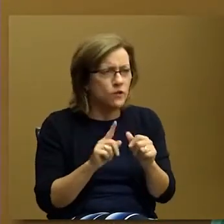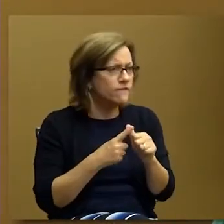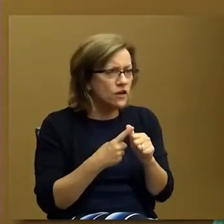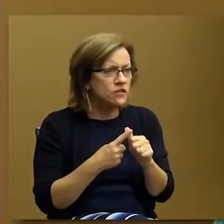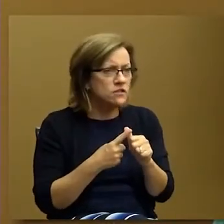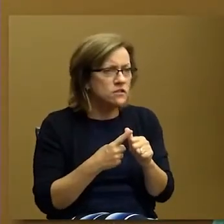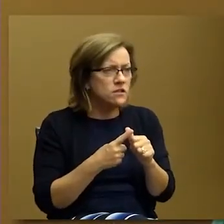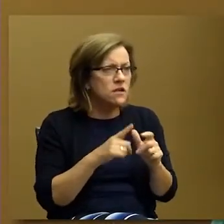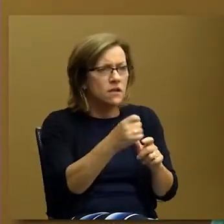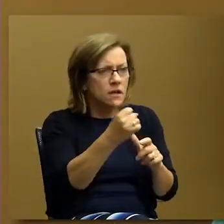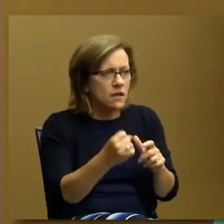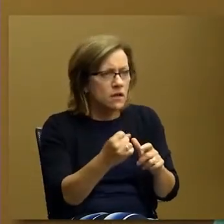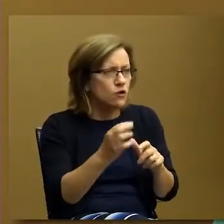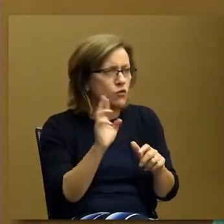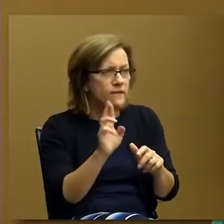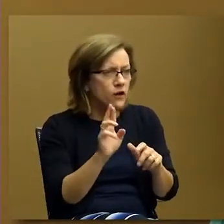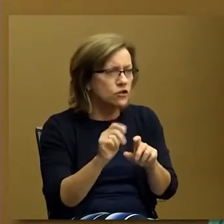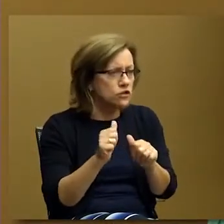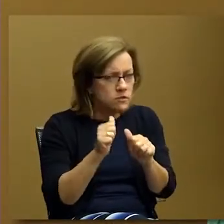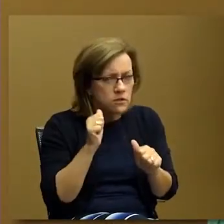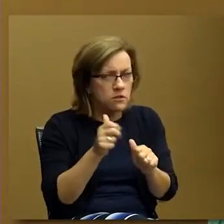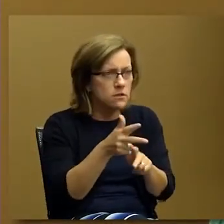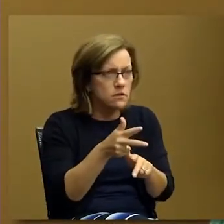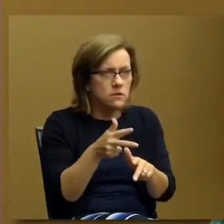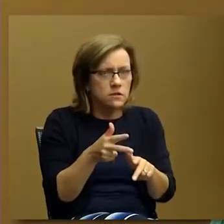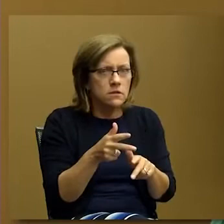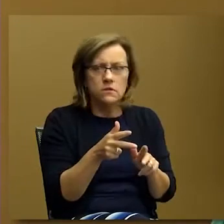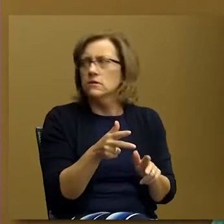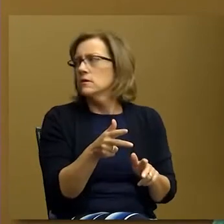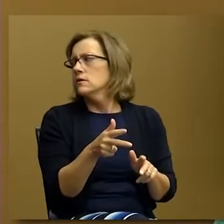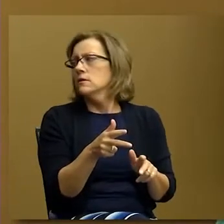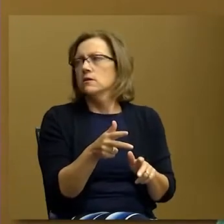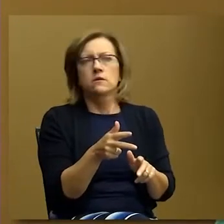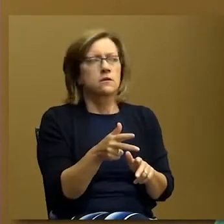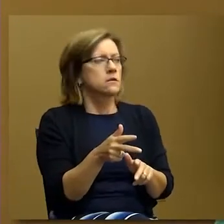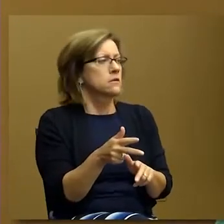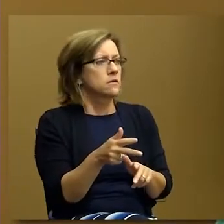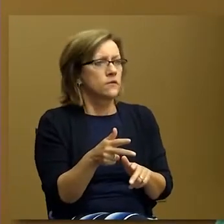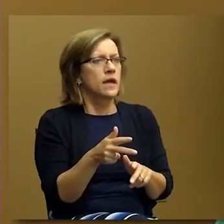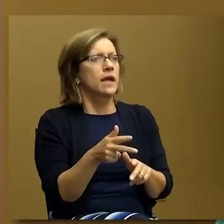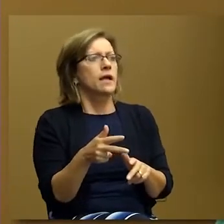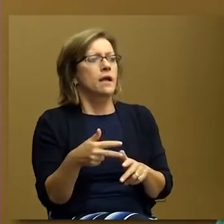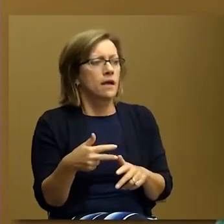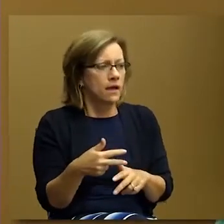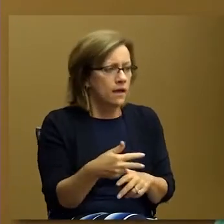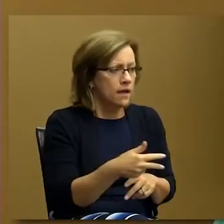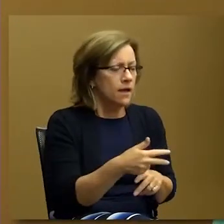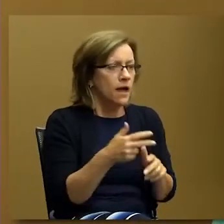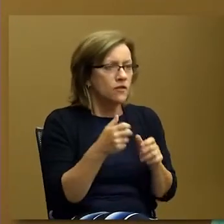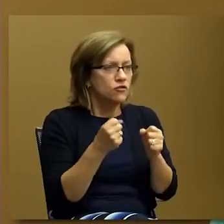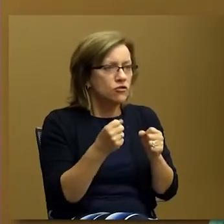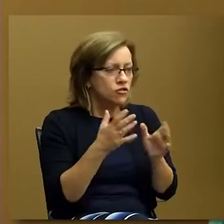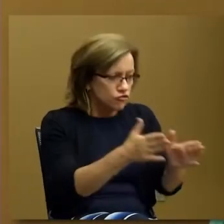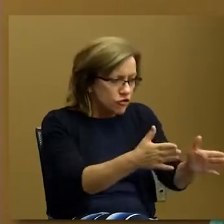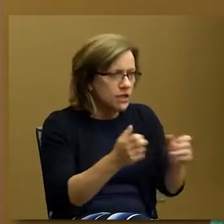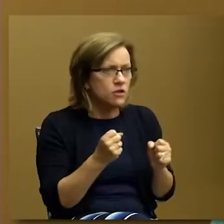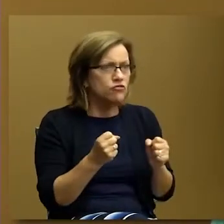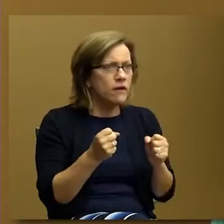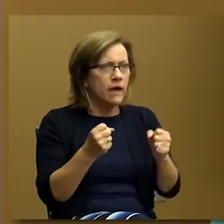it in reverse, and you're back out, and then you go on the street, and you're driving, and you're